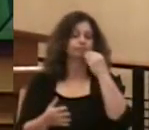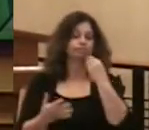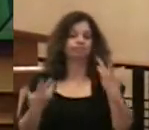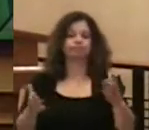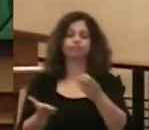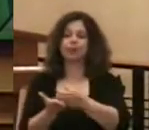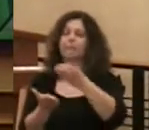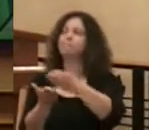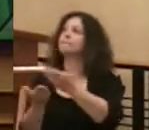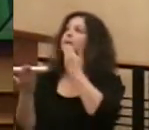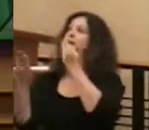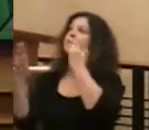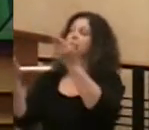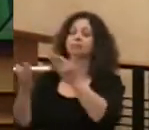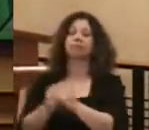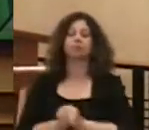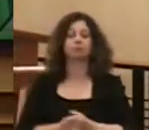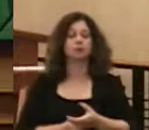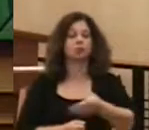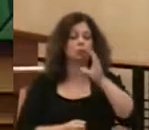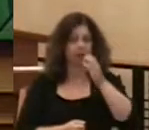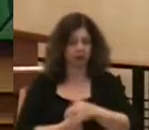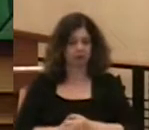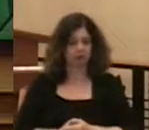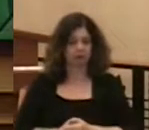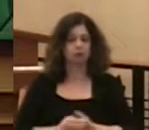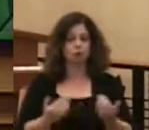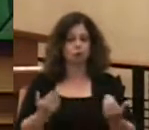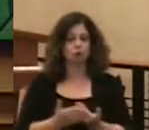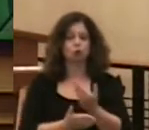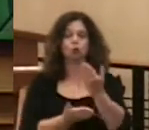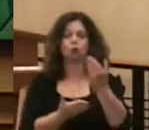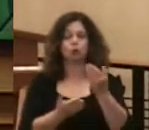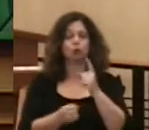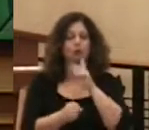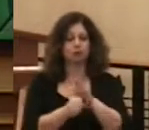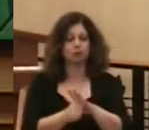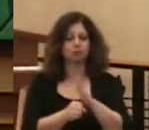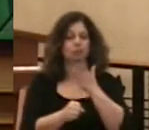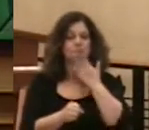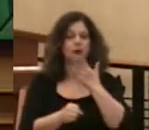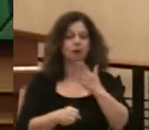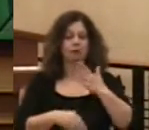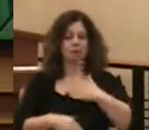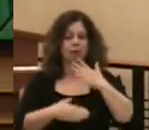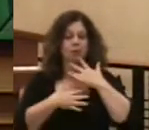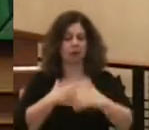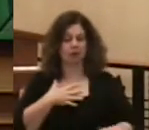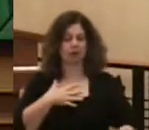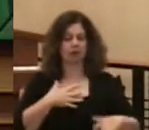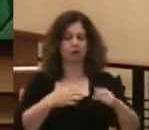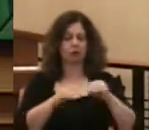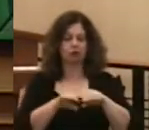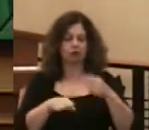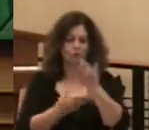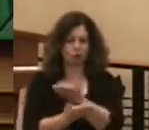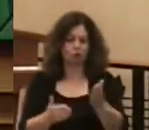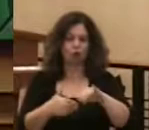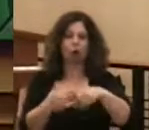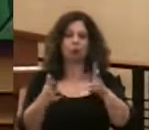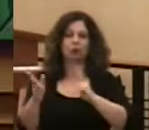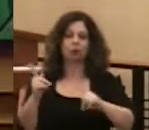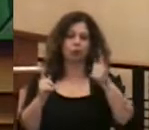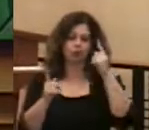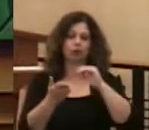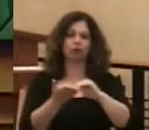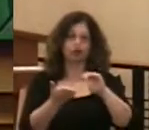gave thanks, and gave it for all to drink, saying, "This cup is the new covenant in my blood, shed for you and for all people for